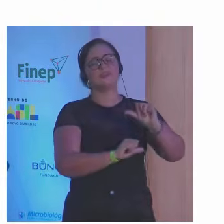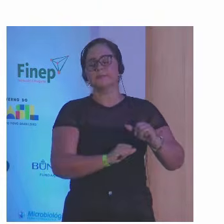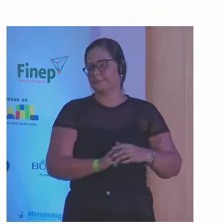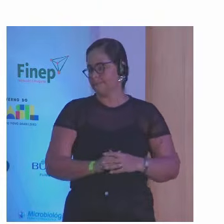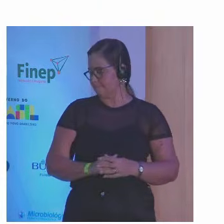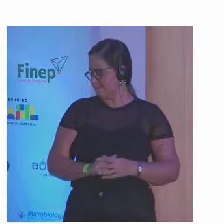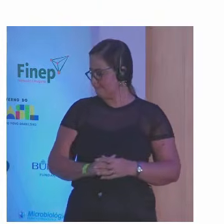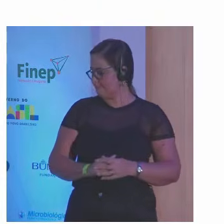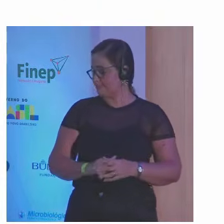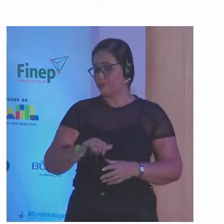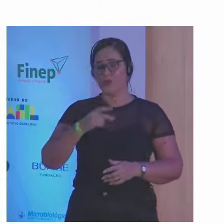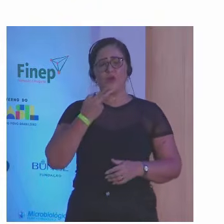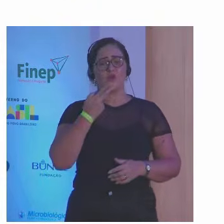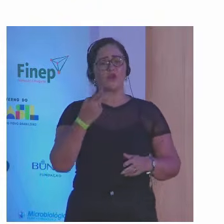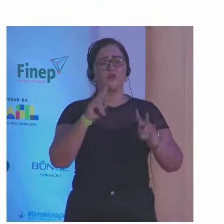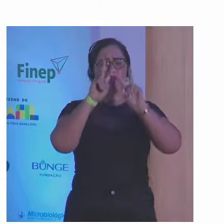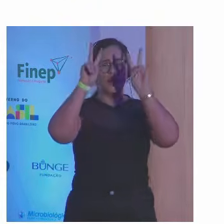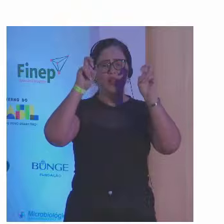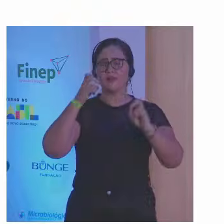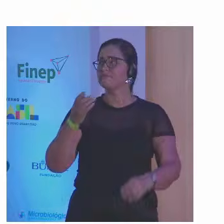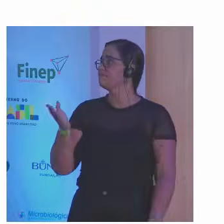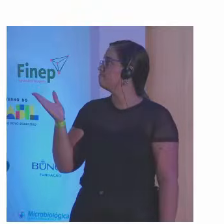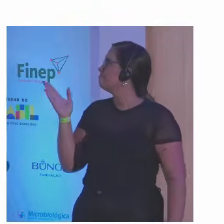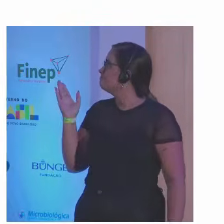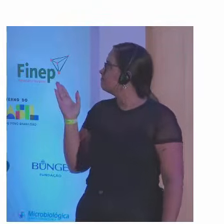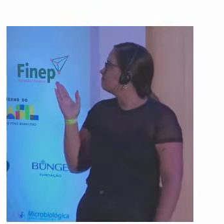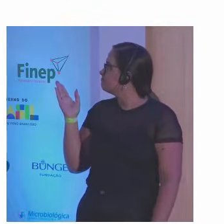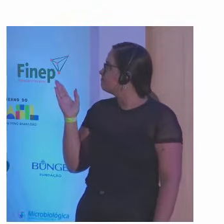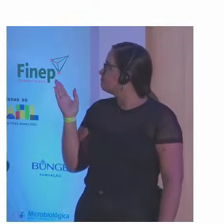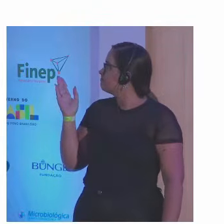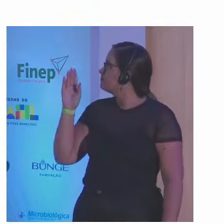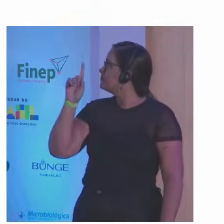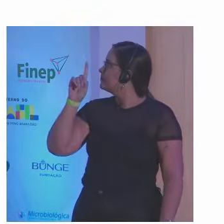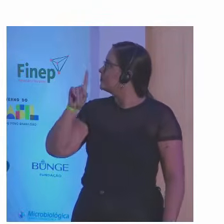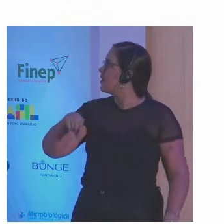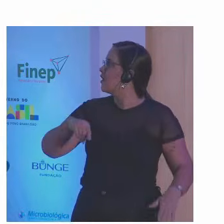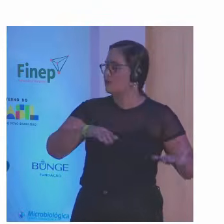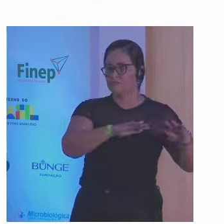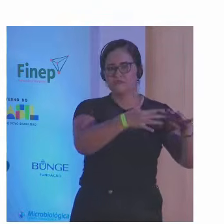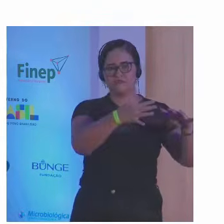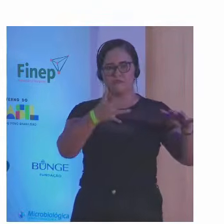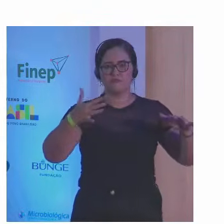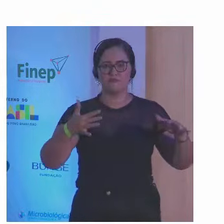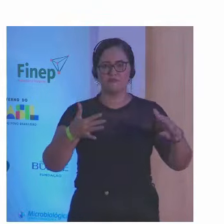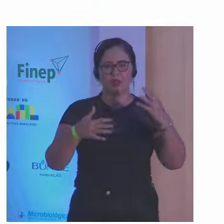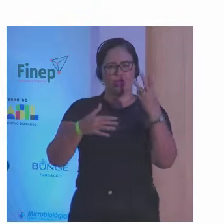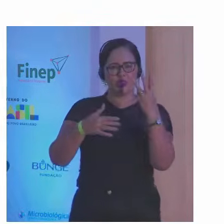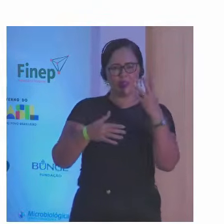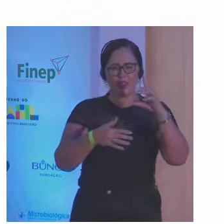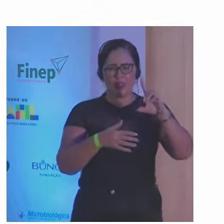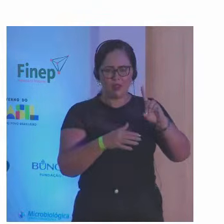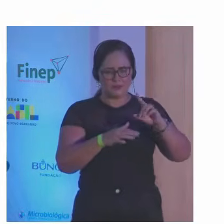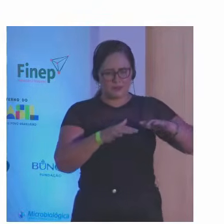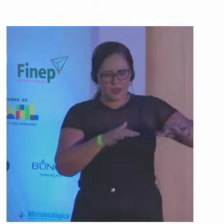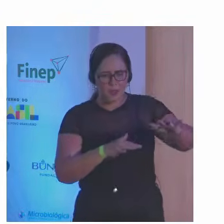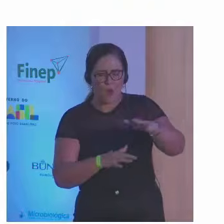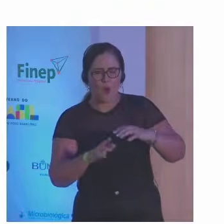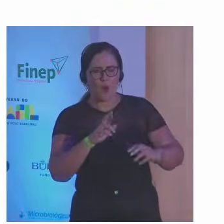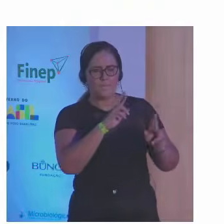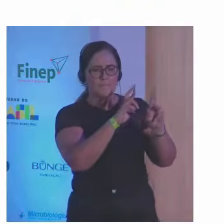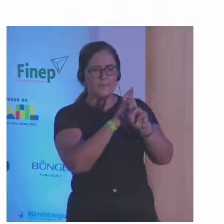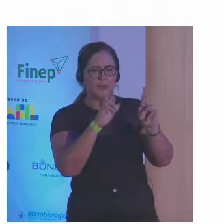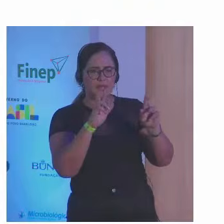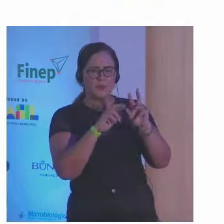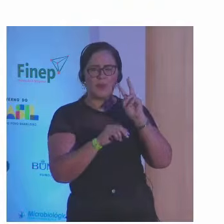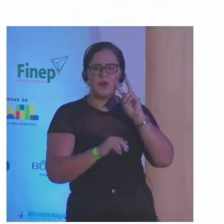I'm talking about this, okay, right? This is the 3-dimensional oceanography where you're playing with in situ observations to see the water column, the